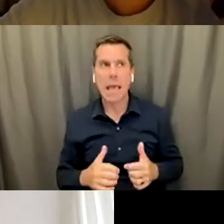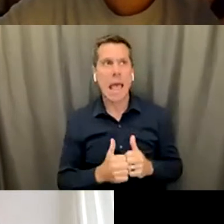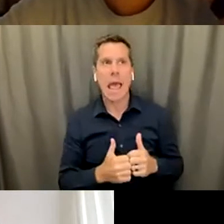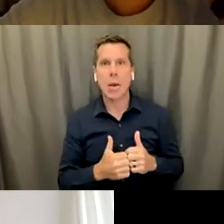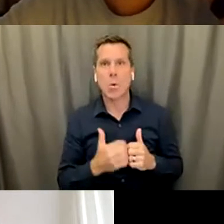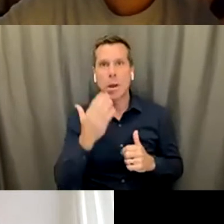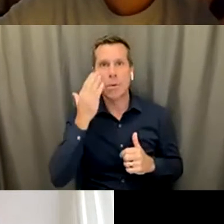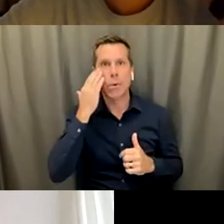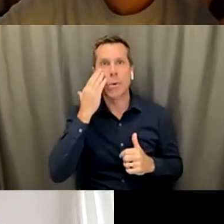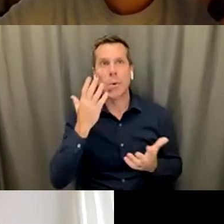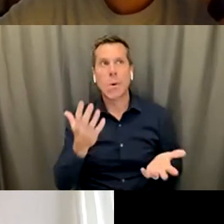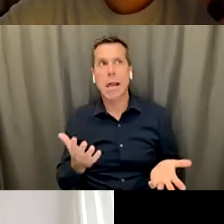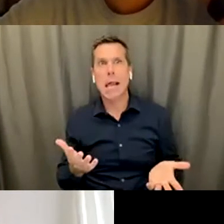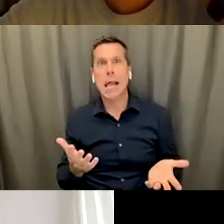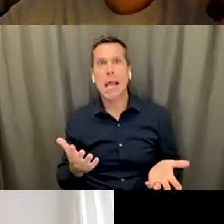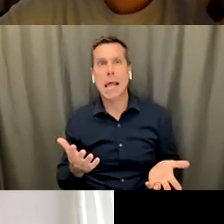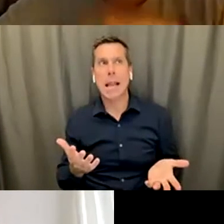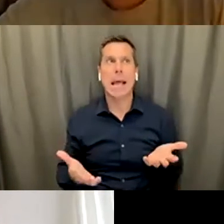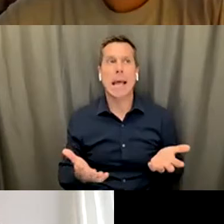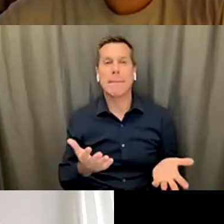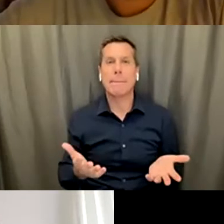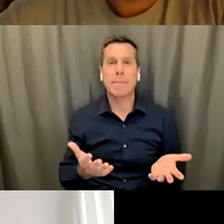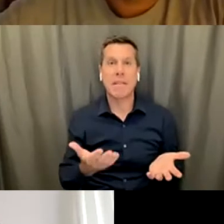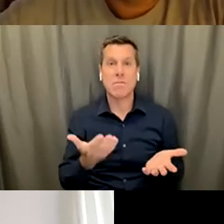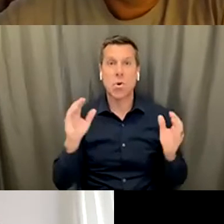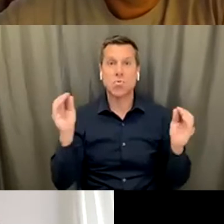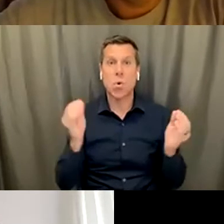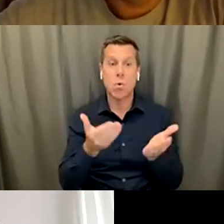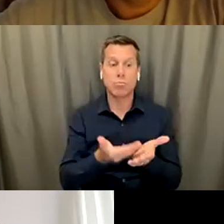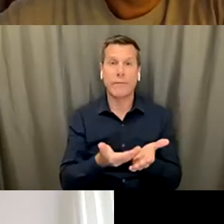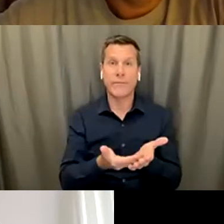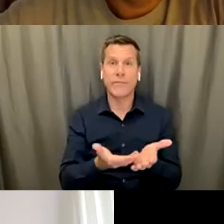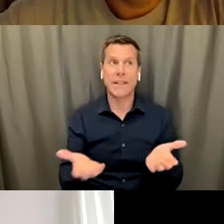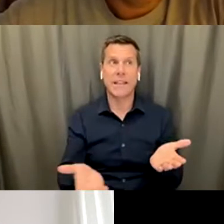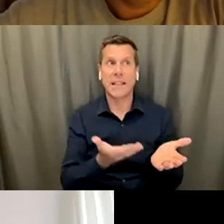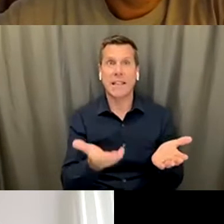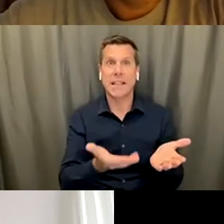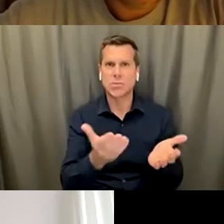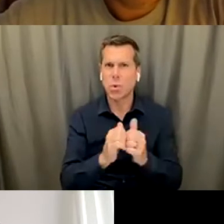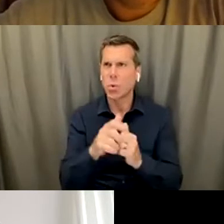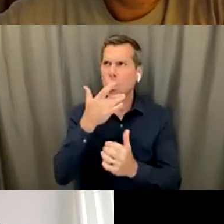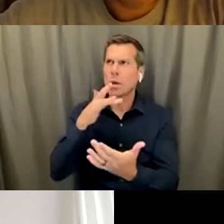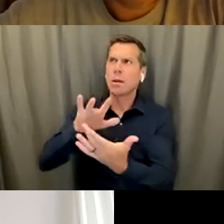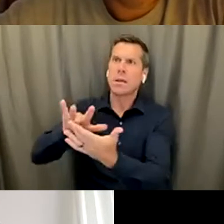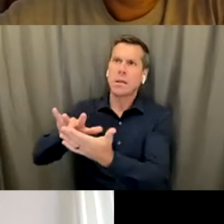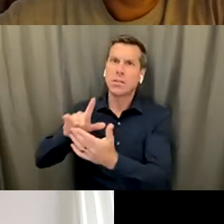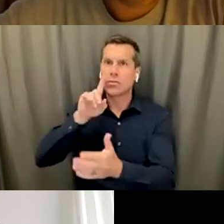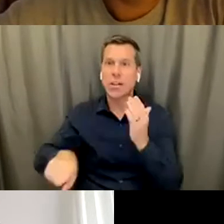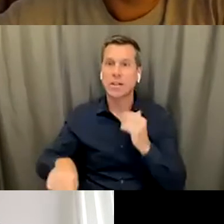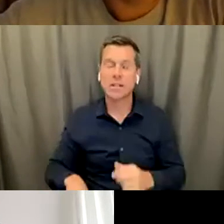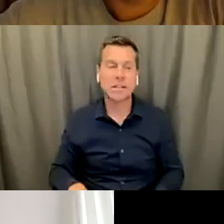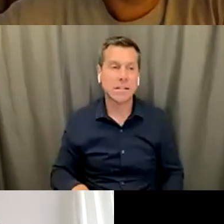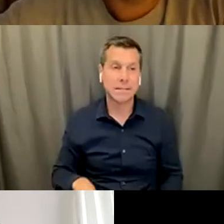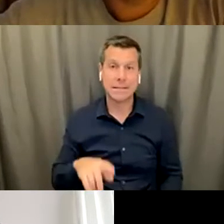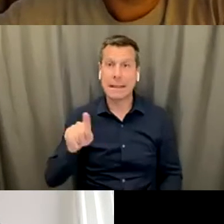trouble for making any kind of accommodation if we don't have the paperwork for DSPS. So well, similar idea. David, they do